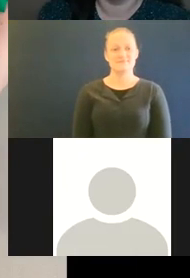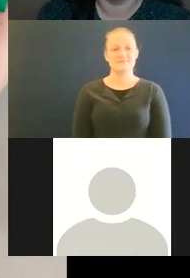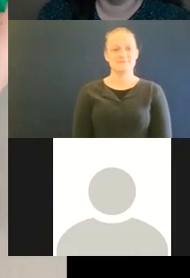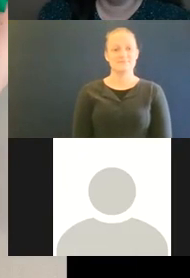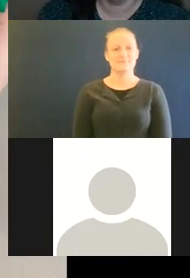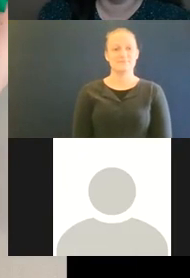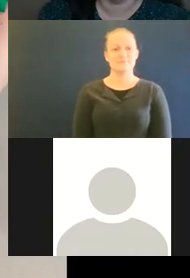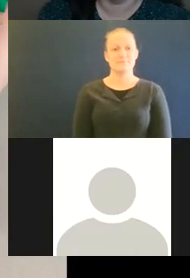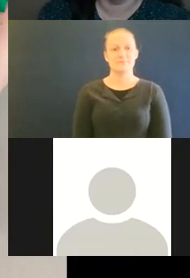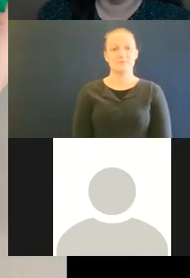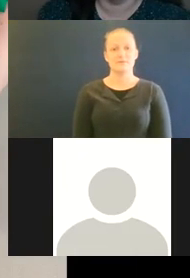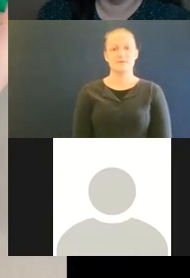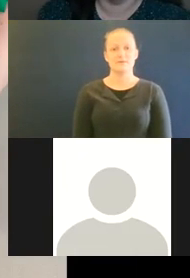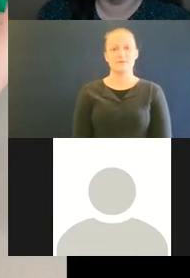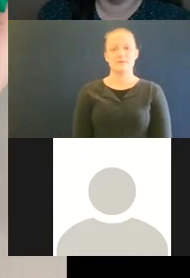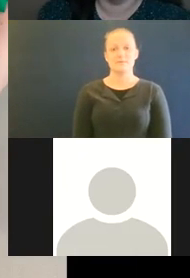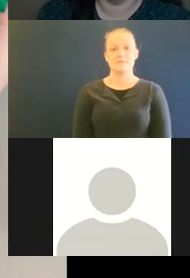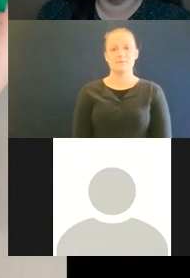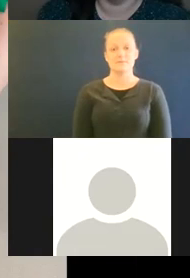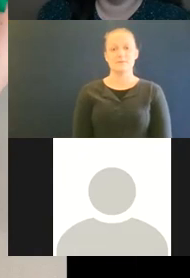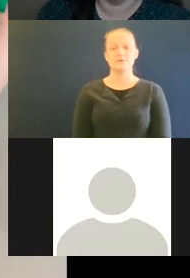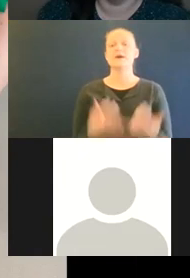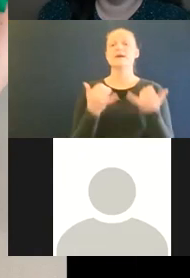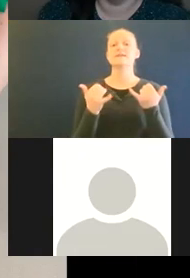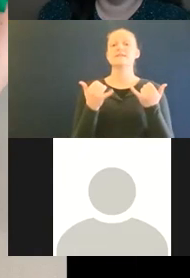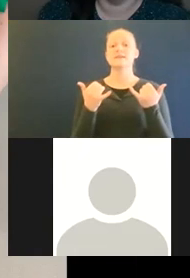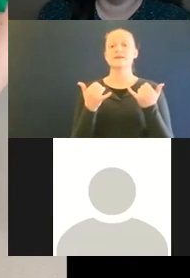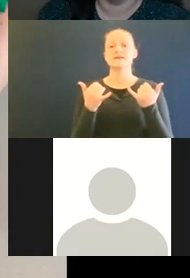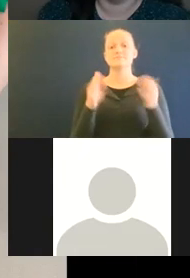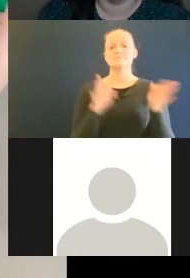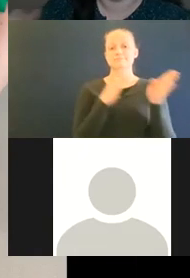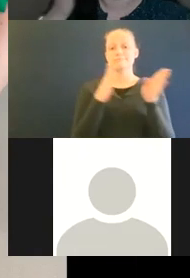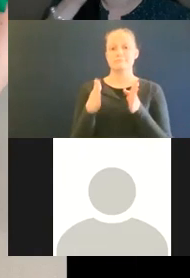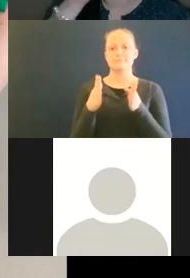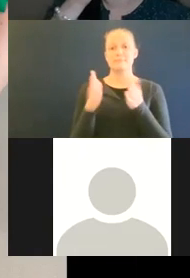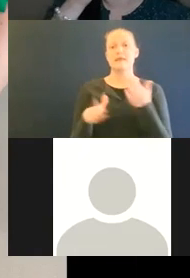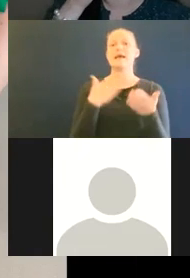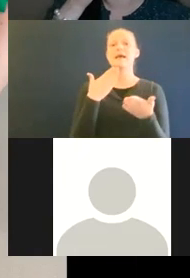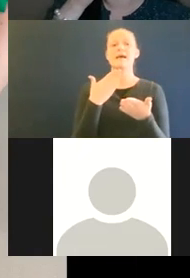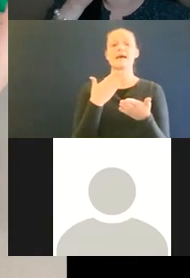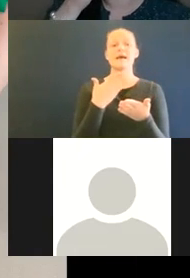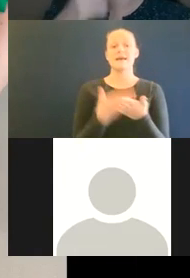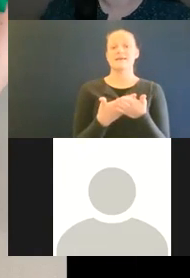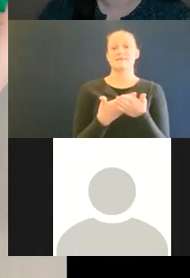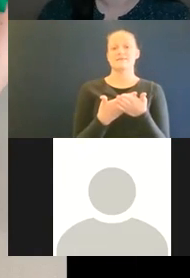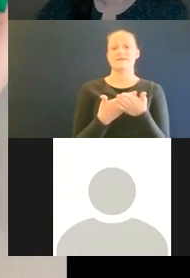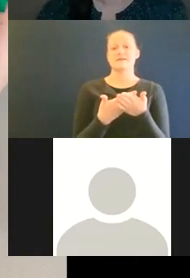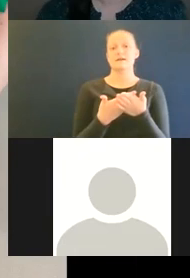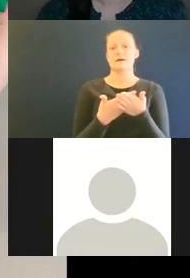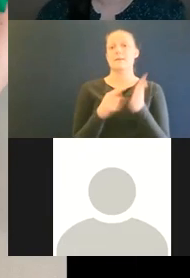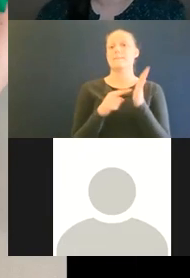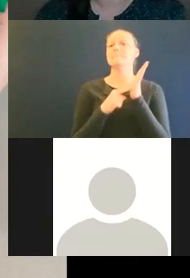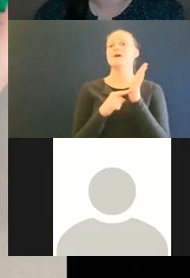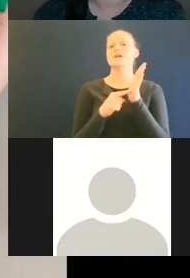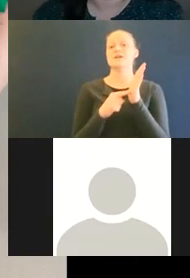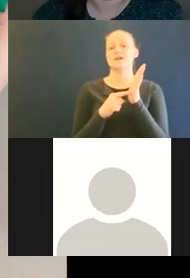All right, so that pretty much takes us right into our next evidence-based practice, modeling. And that's just the